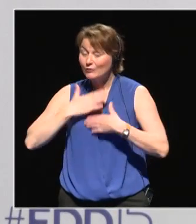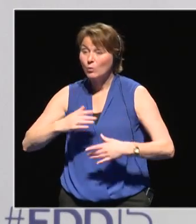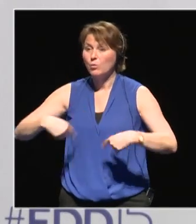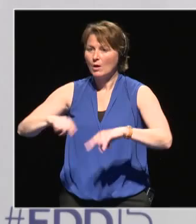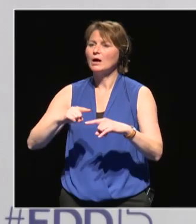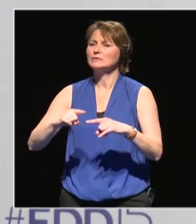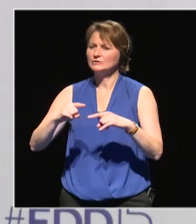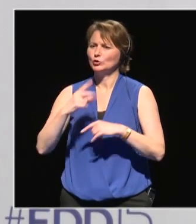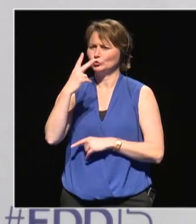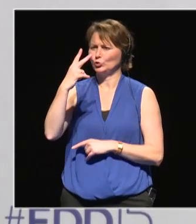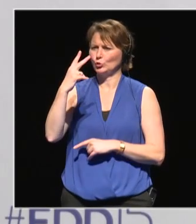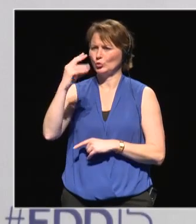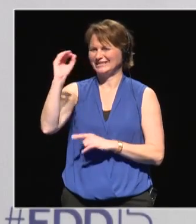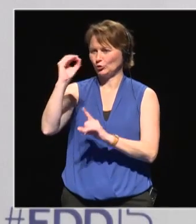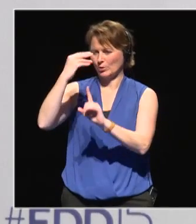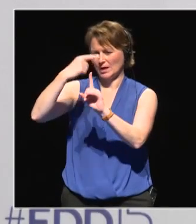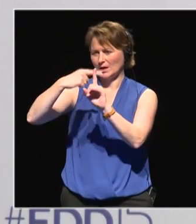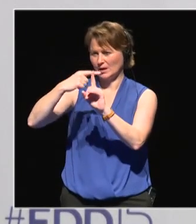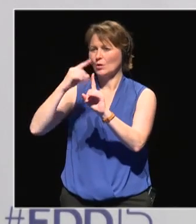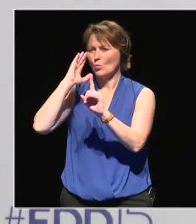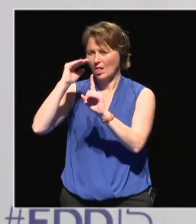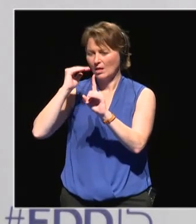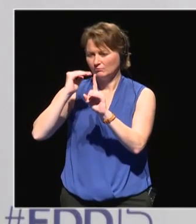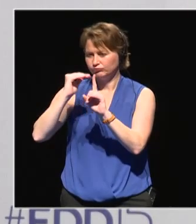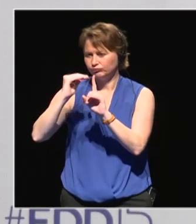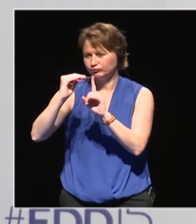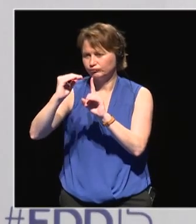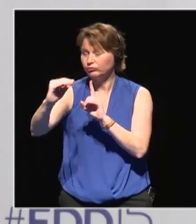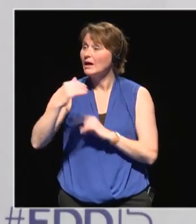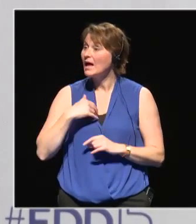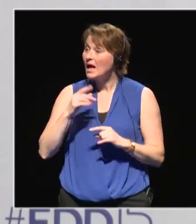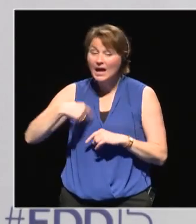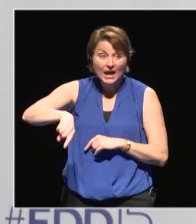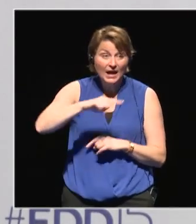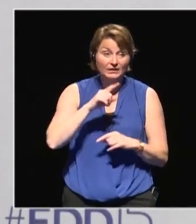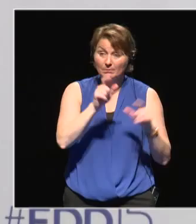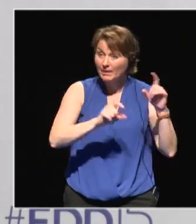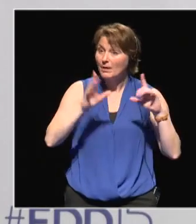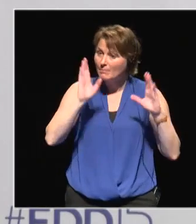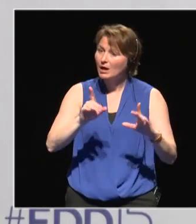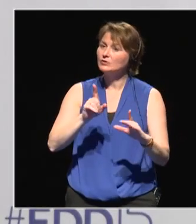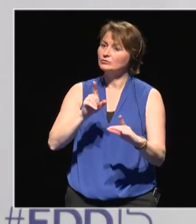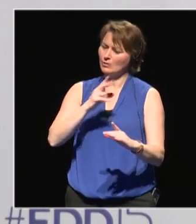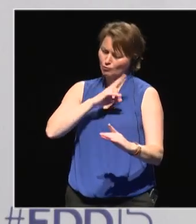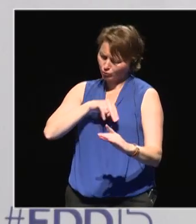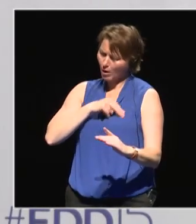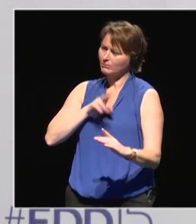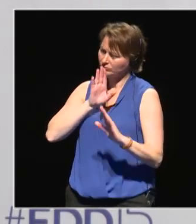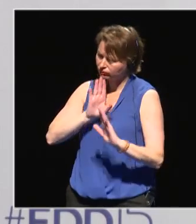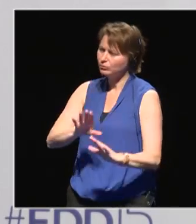we stay on a 2-degree course. And in addition, people need to keep their promises and make sure those pledges are